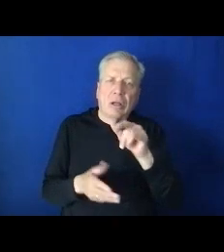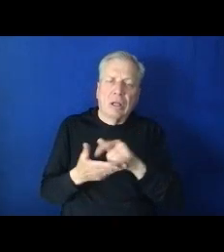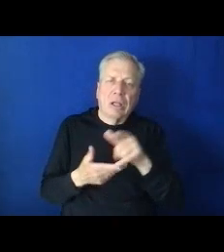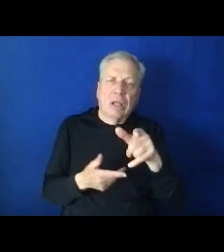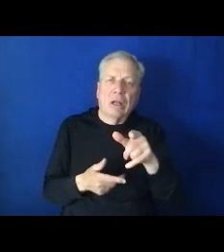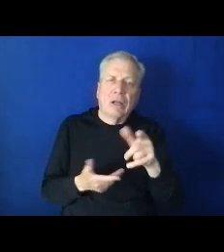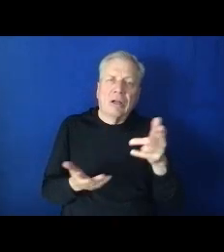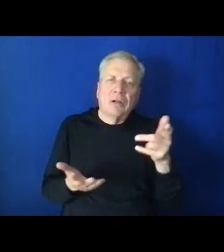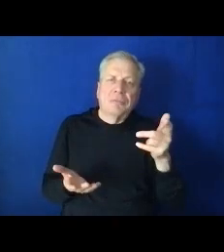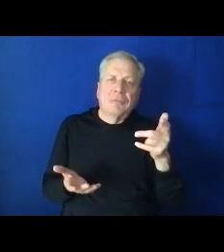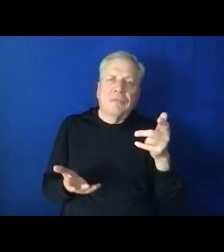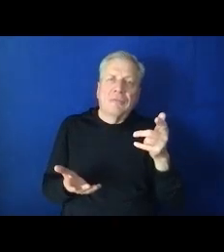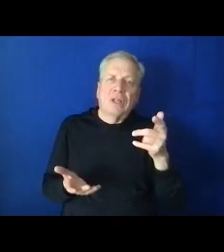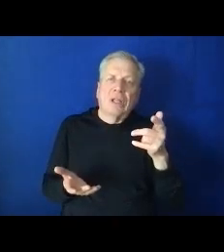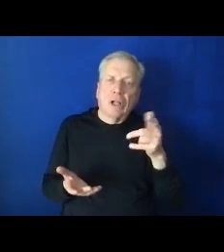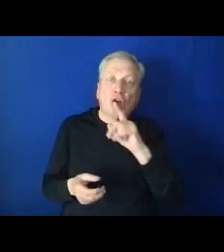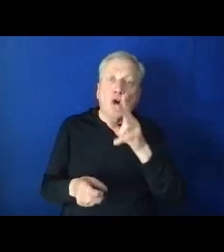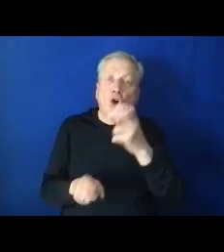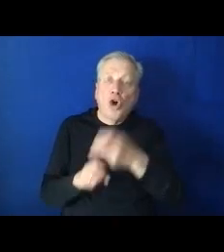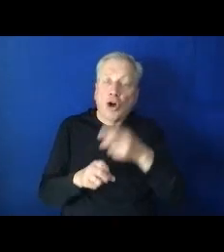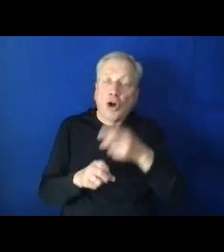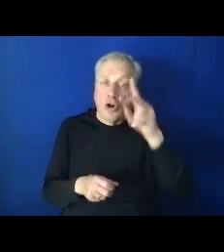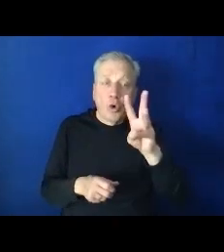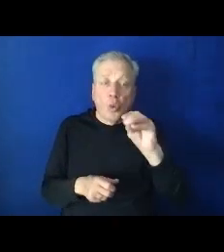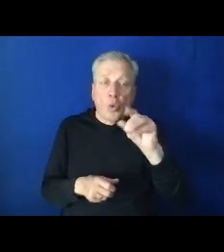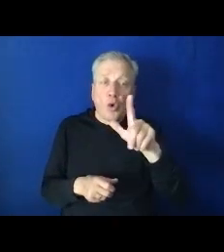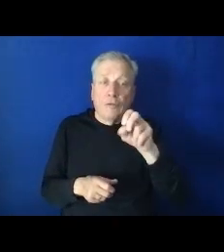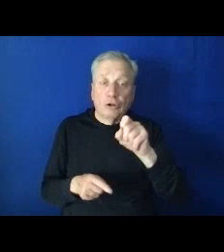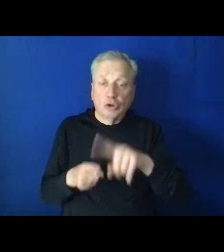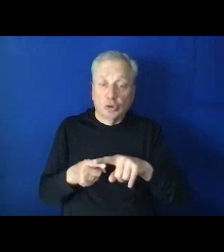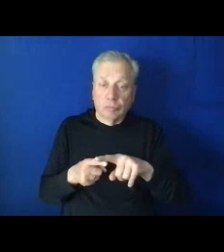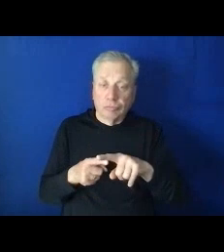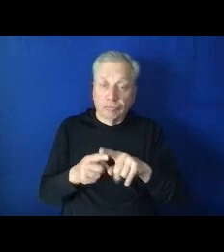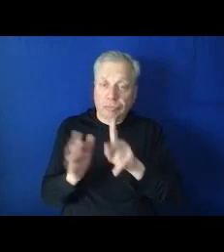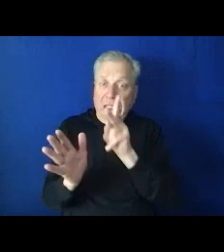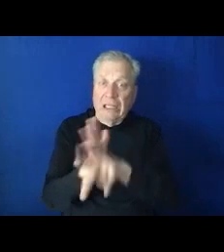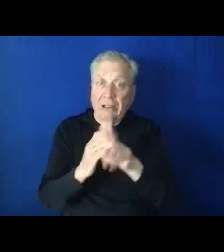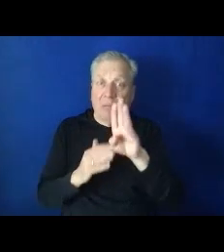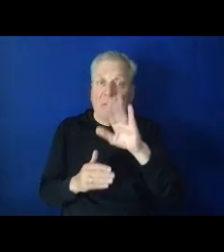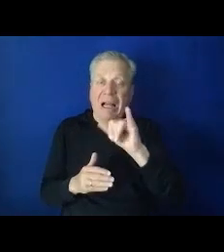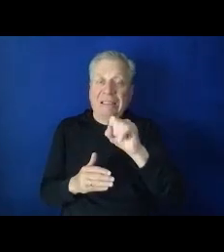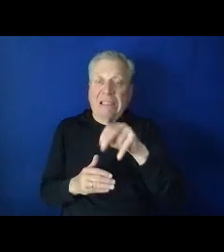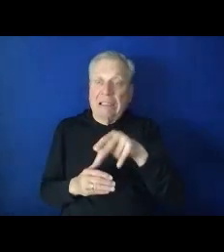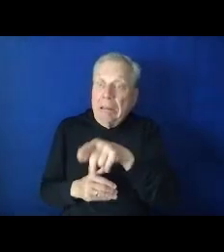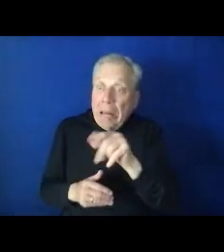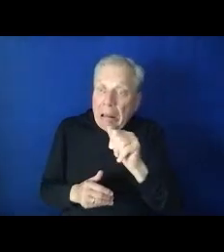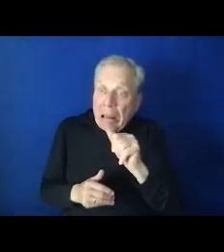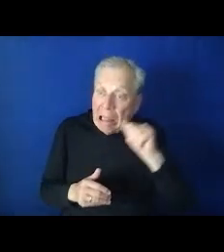that it's hard for wolves to take down bison. They don't normally take down adult bison.